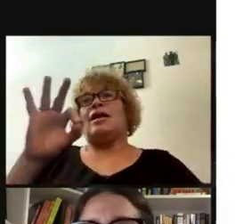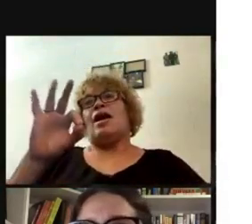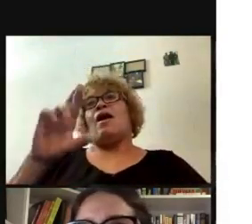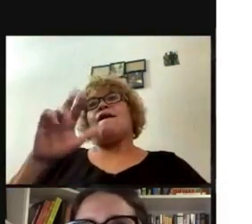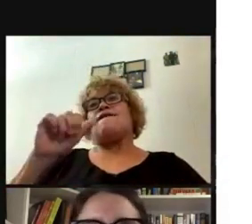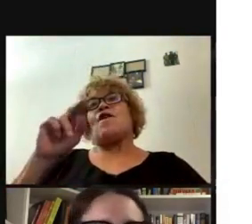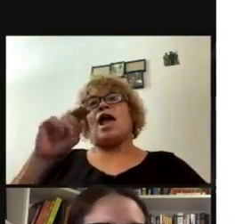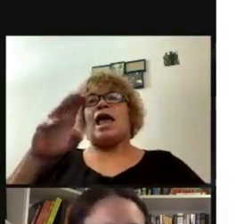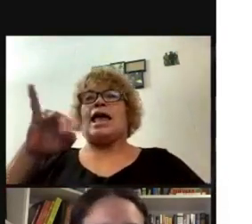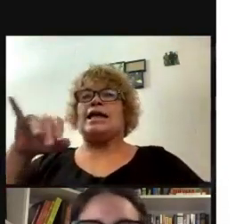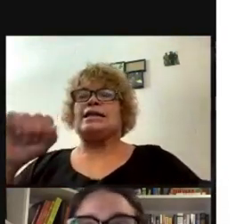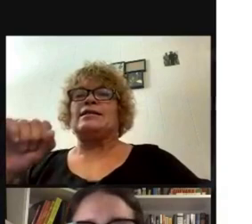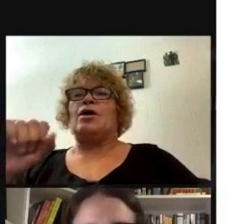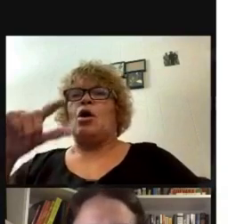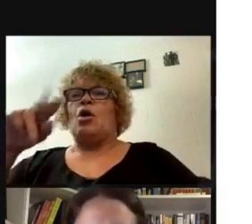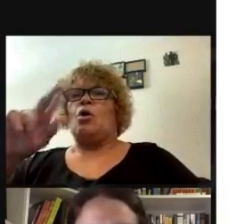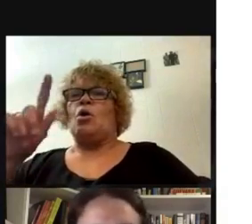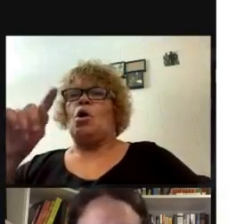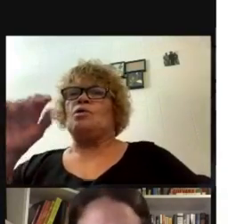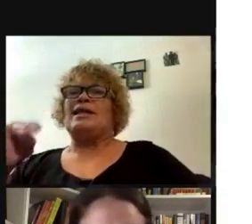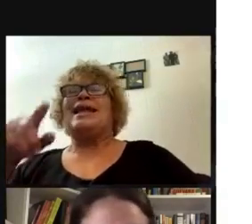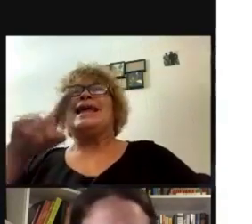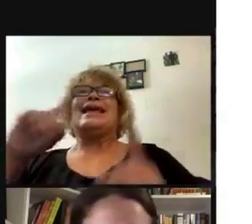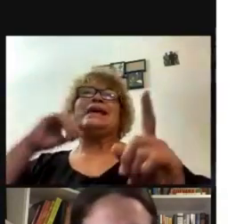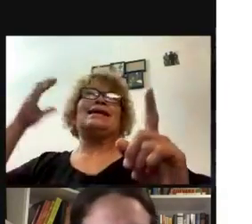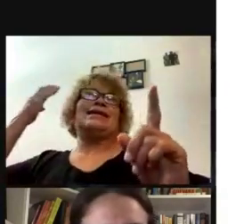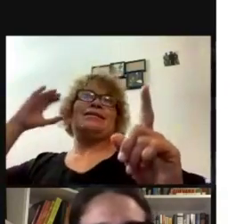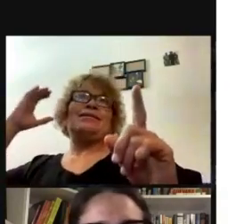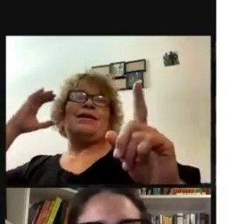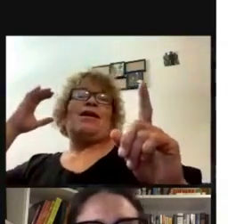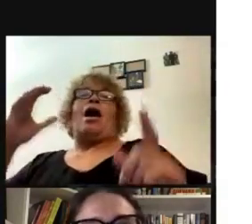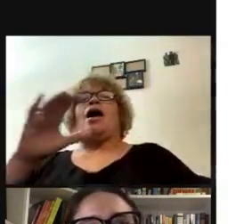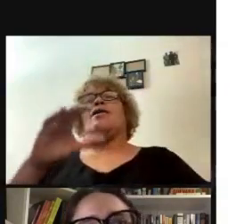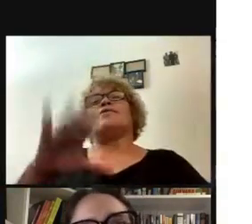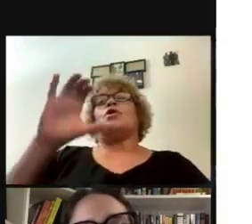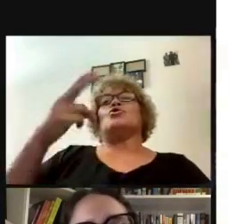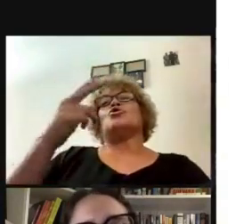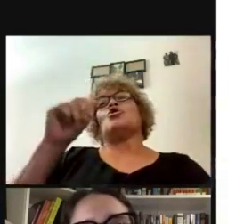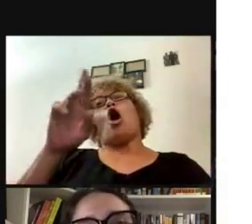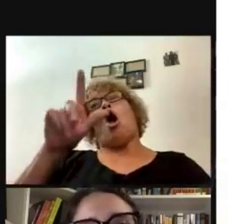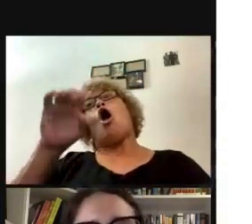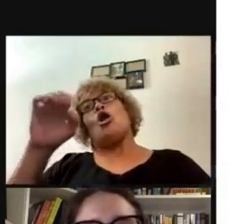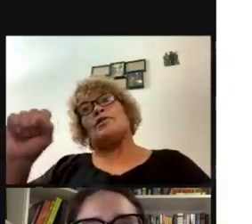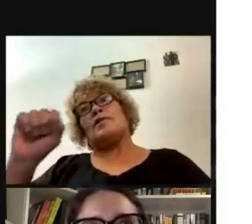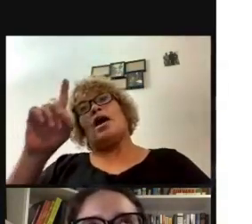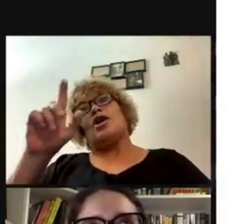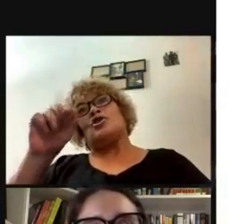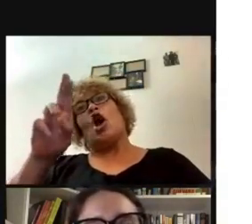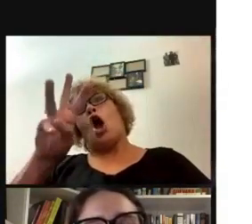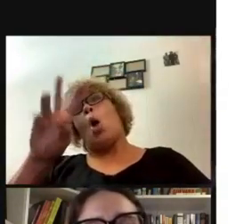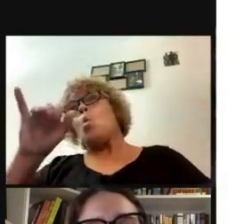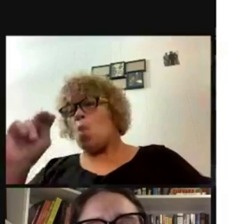Galton, famously a cousin of Charles Darwin. And this eugenics